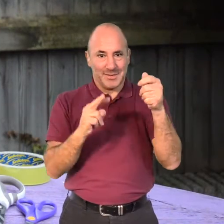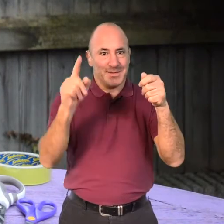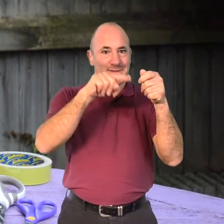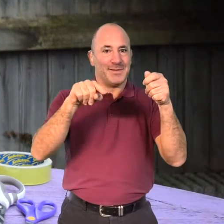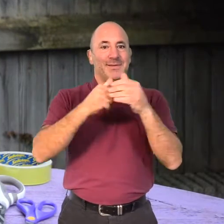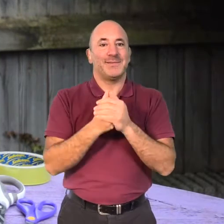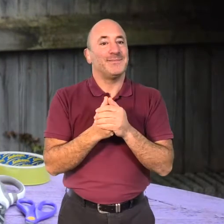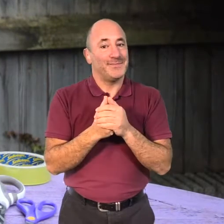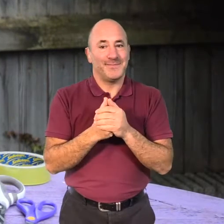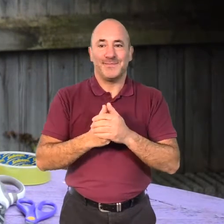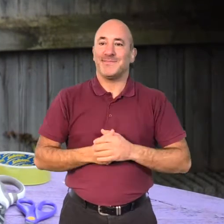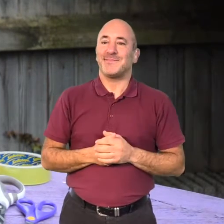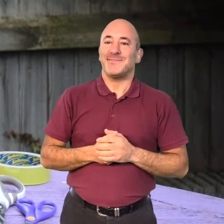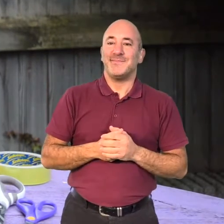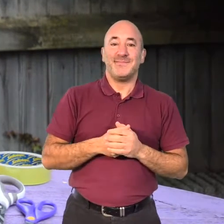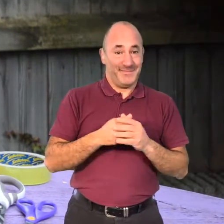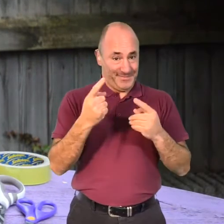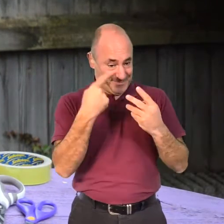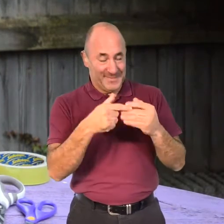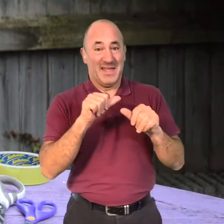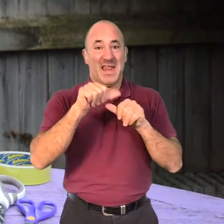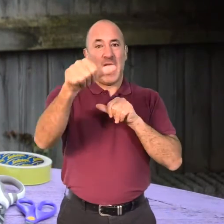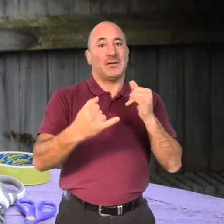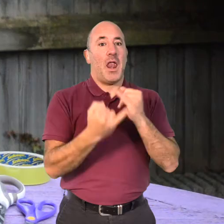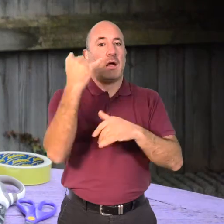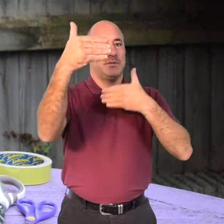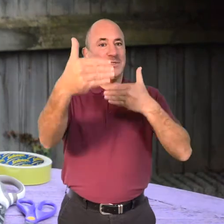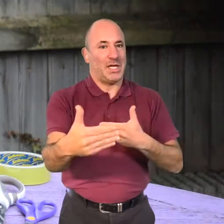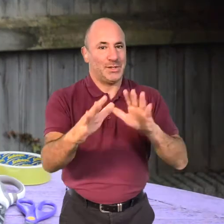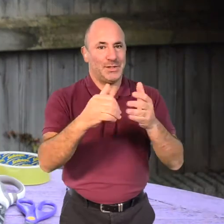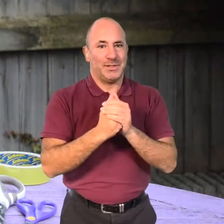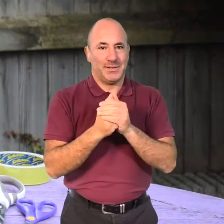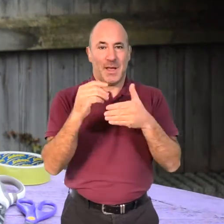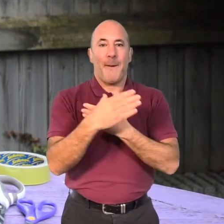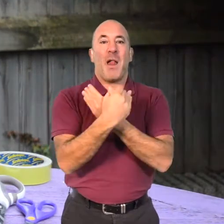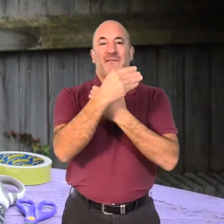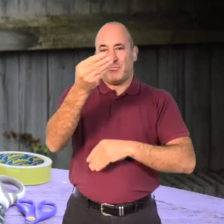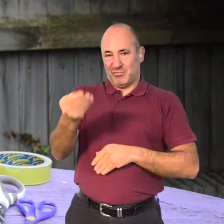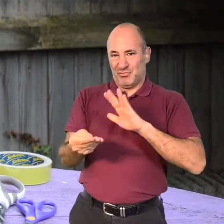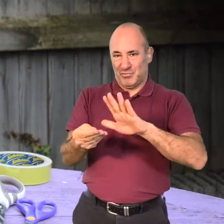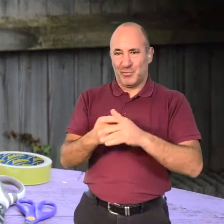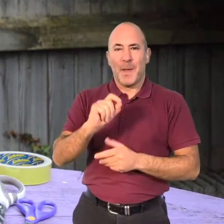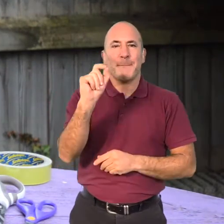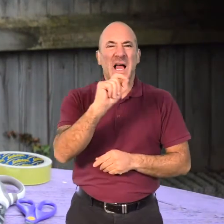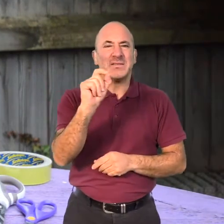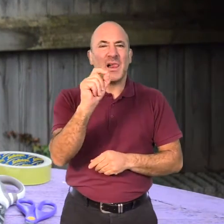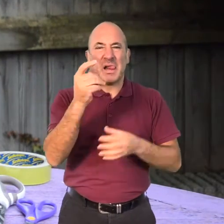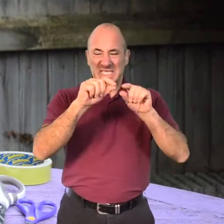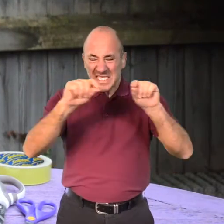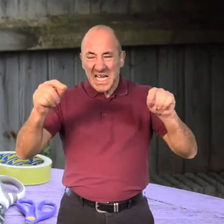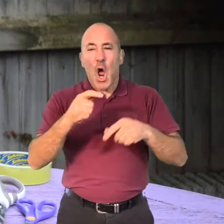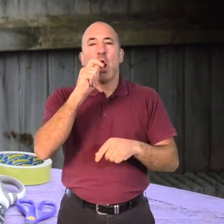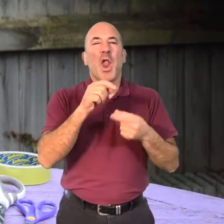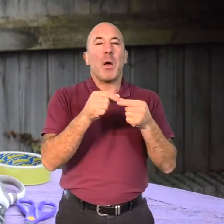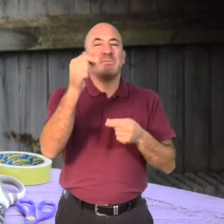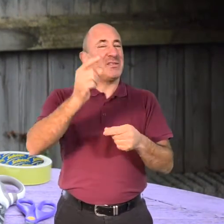out in each wing. So we'll be moving on to the final stage. Put your butterfly down on the table, take up your pencil or stick